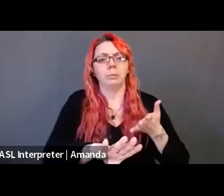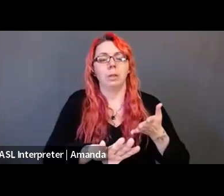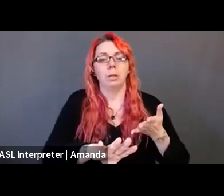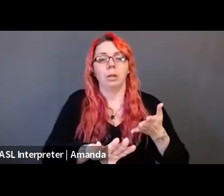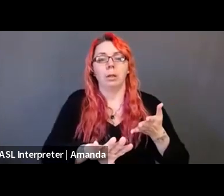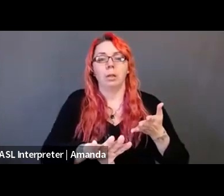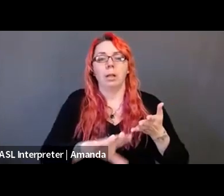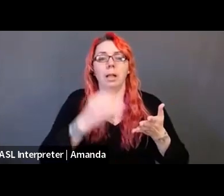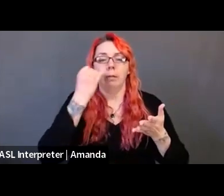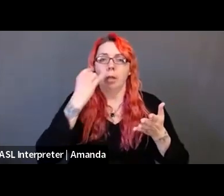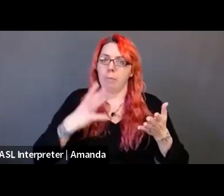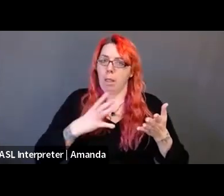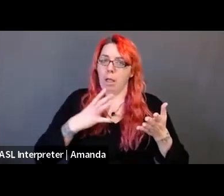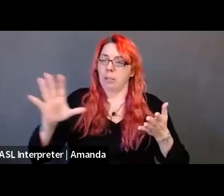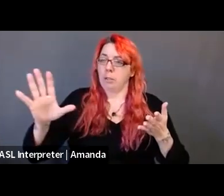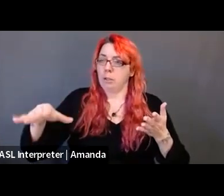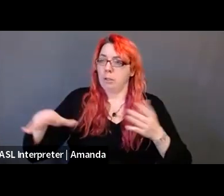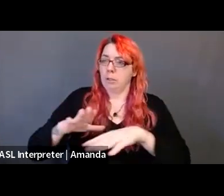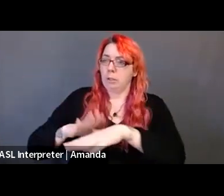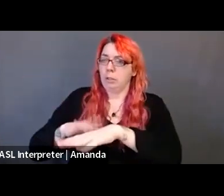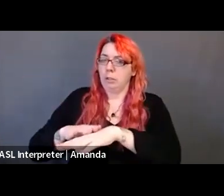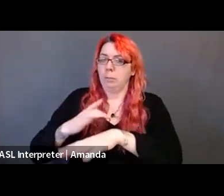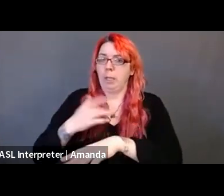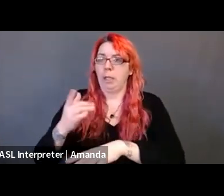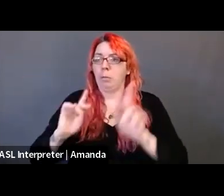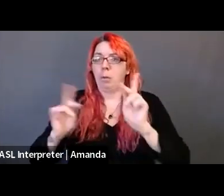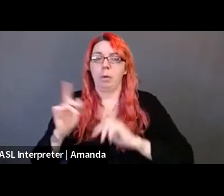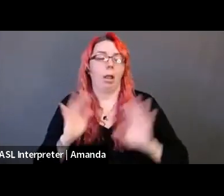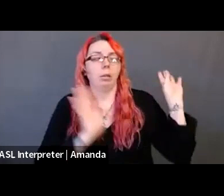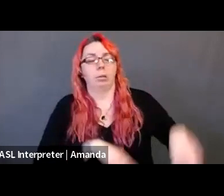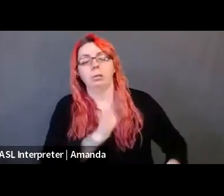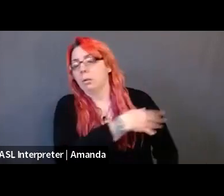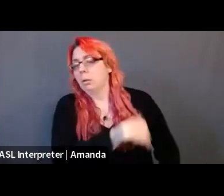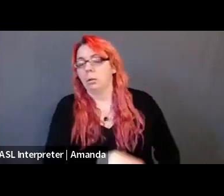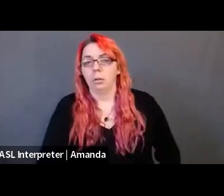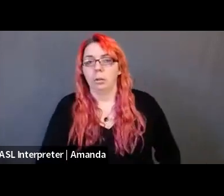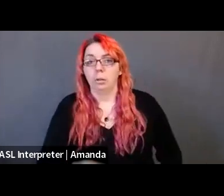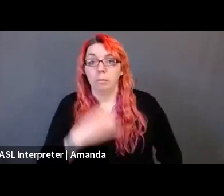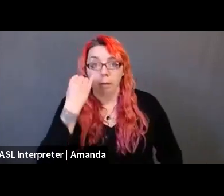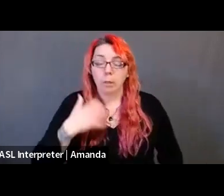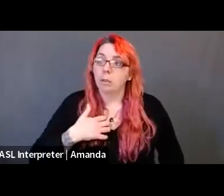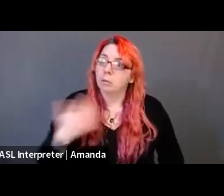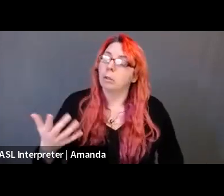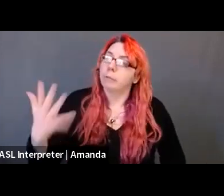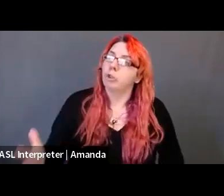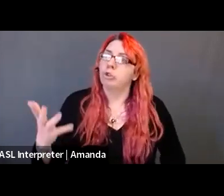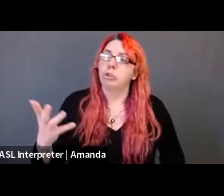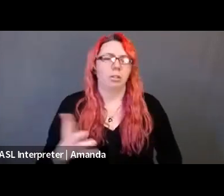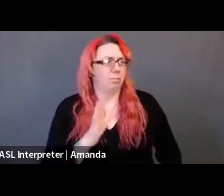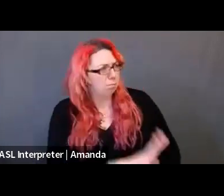listen, and anger is met with demands for politeness. So any comments about that as you've heard that?